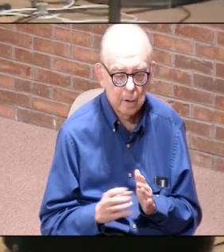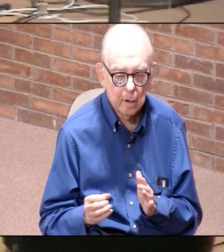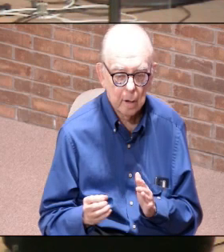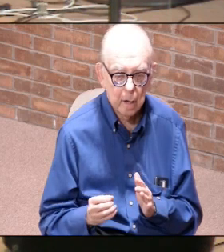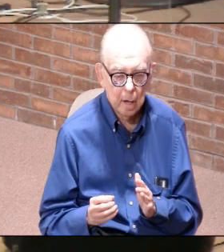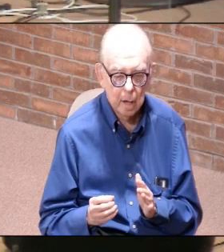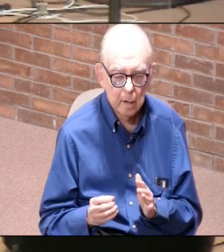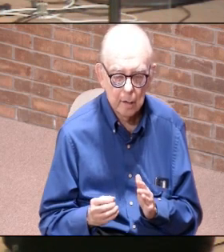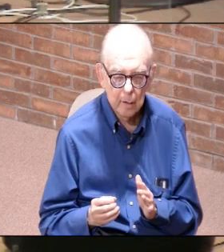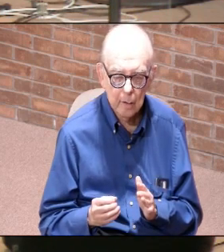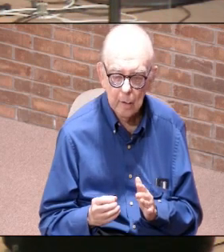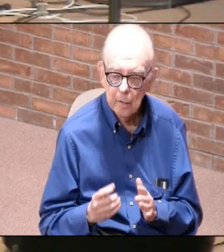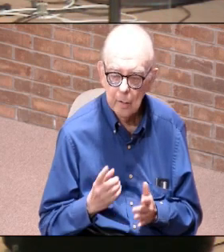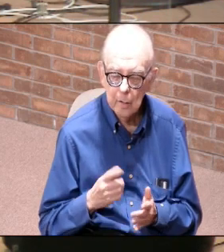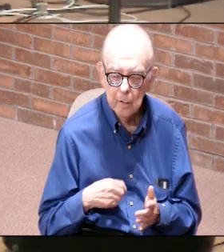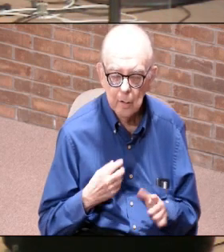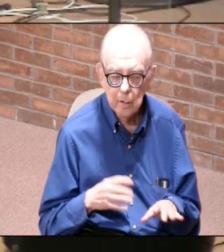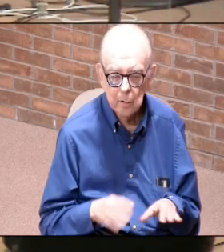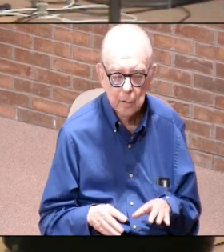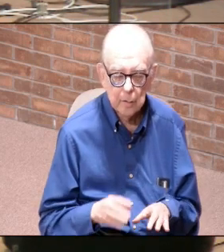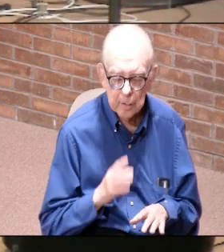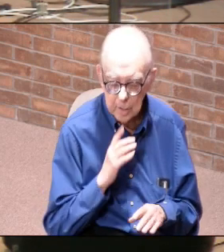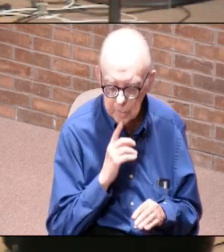And so what we're going to do is